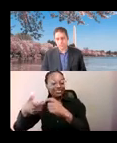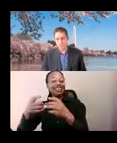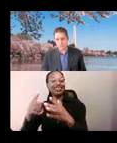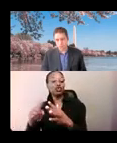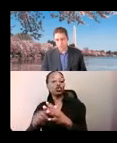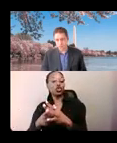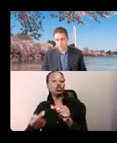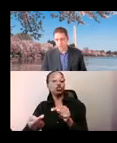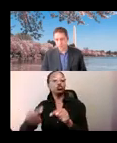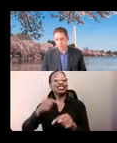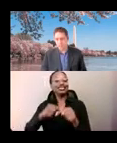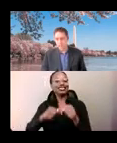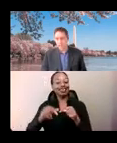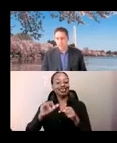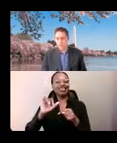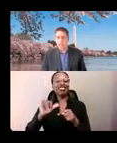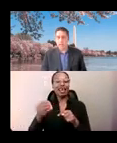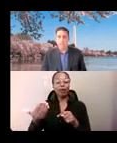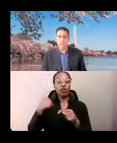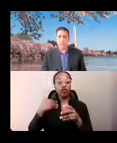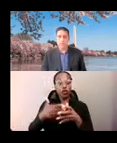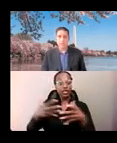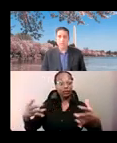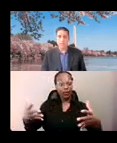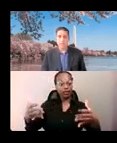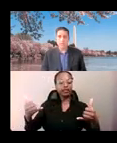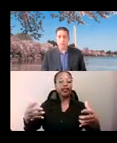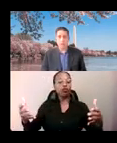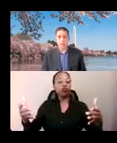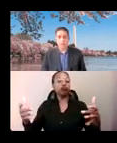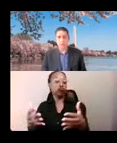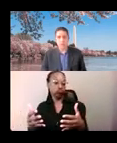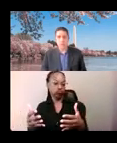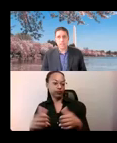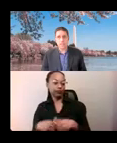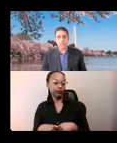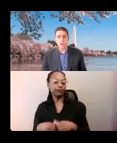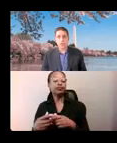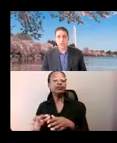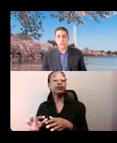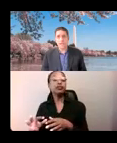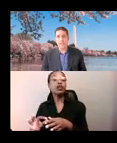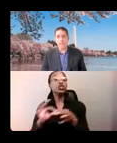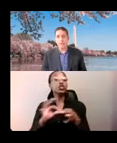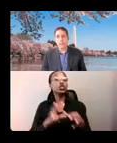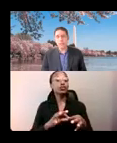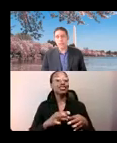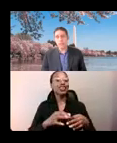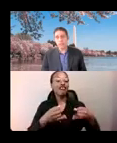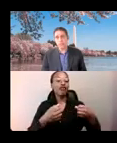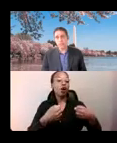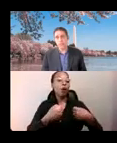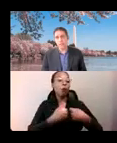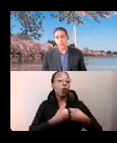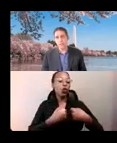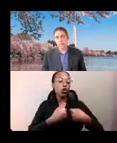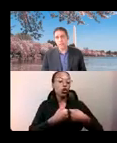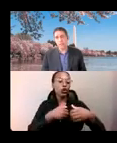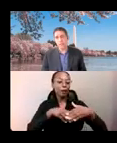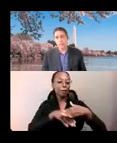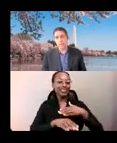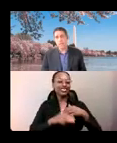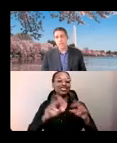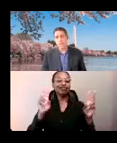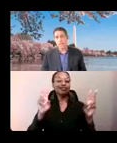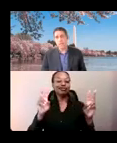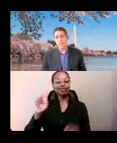dangerous program. And finally, in terms of border admissions, the so-called Title 42 program, under